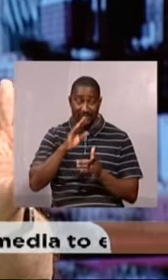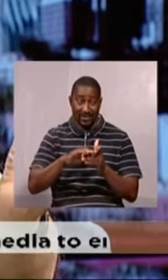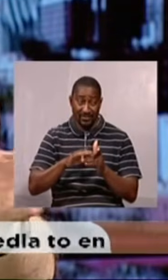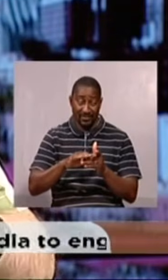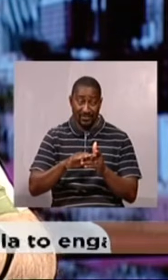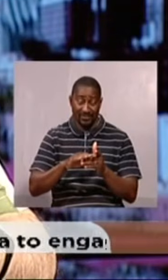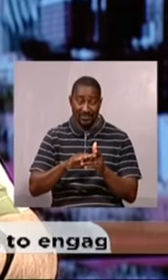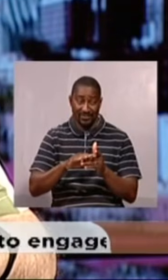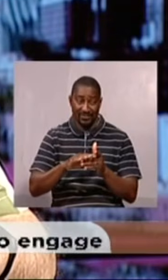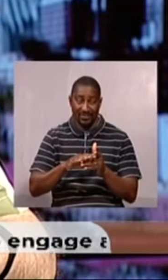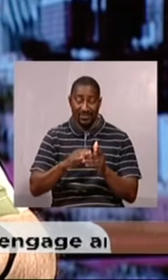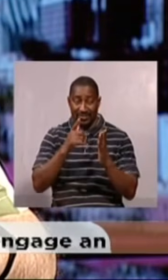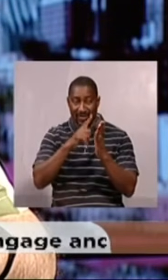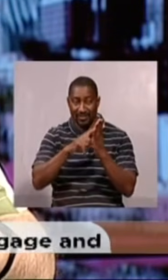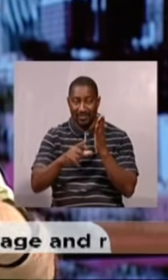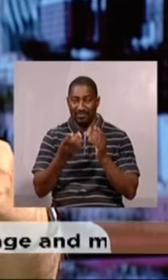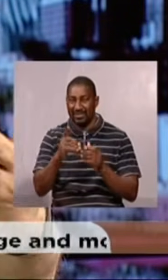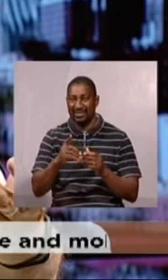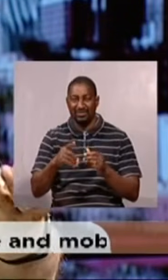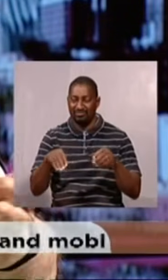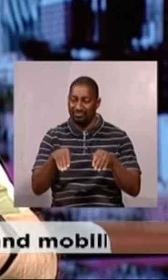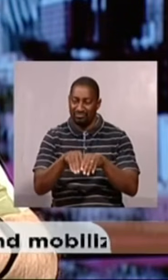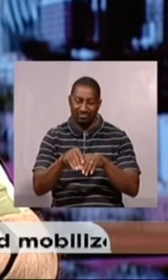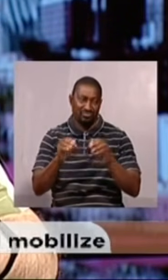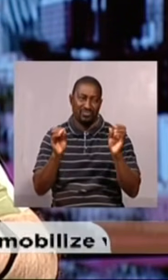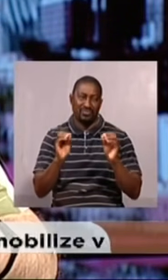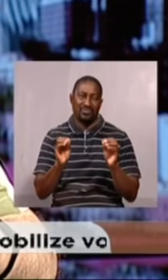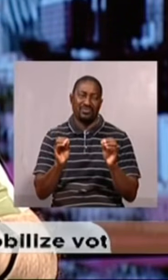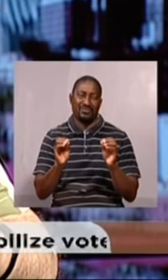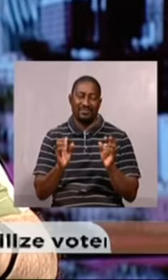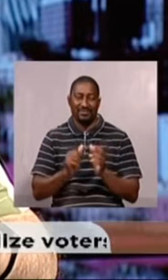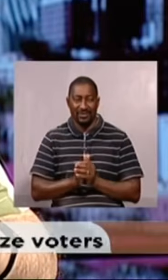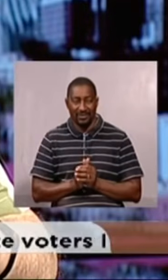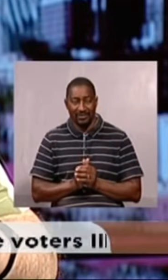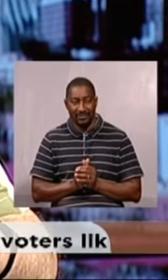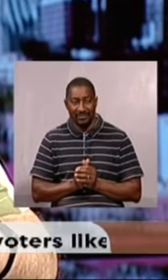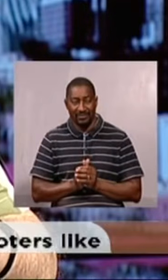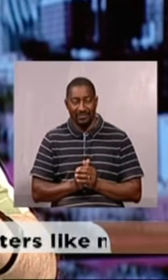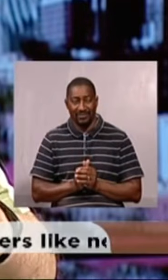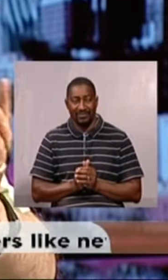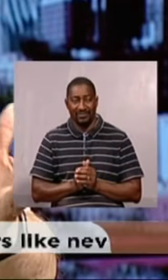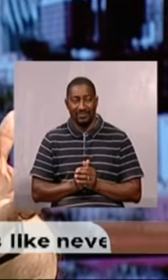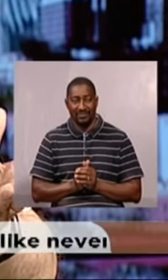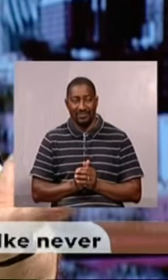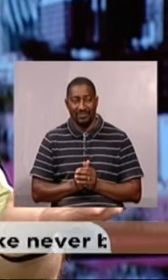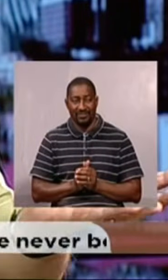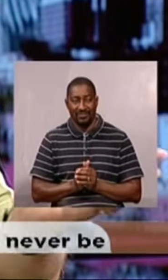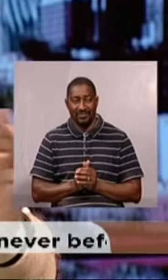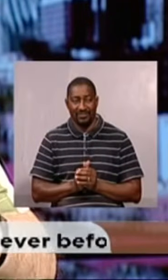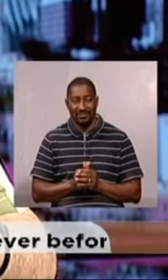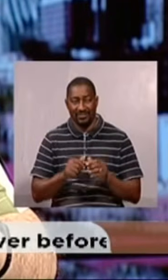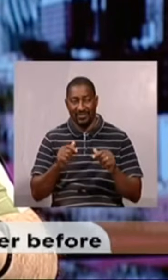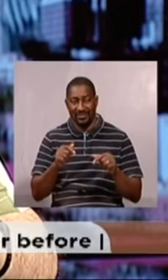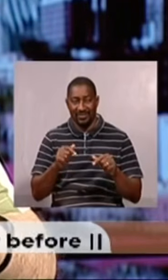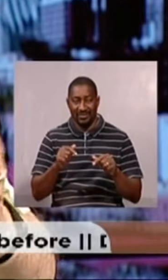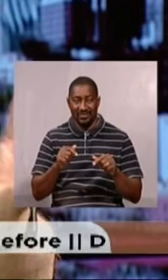future, but nothing yet really coming near to fruition. So it's a fairly open, and obviously then